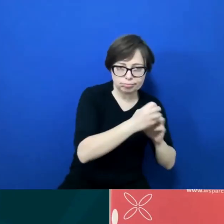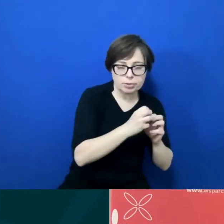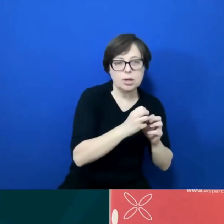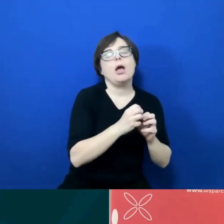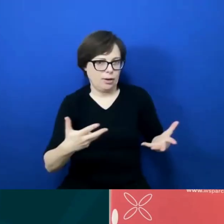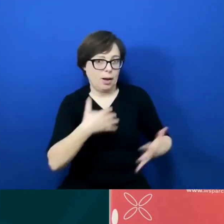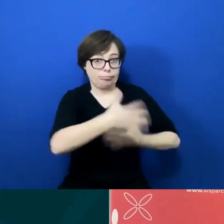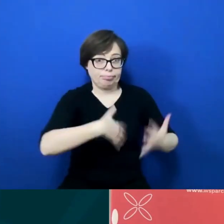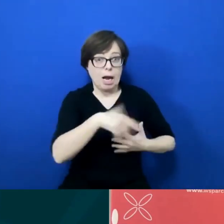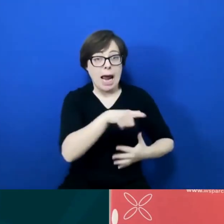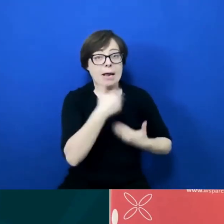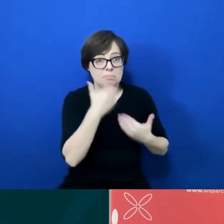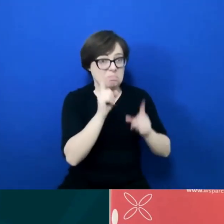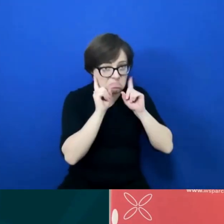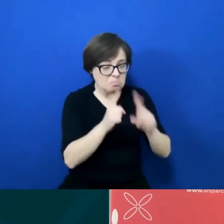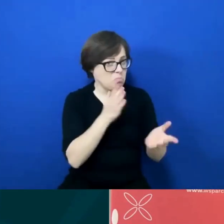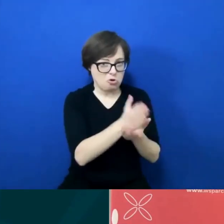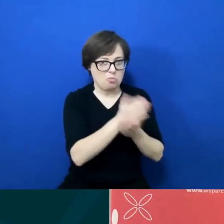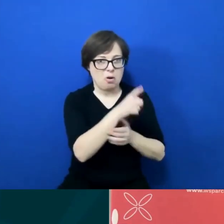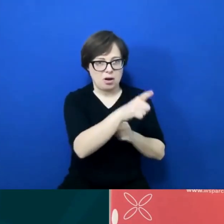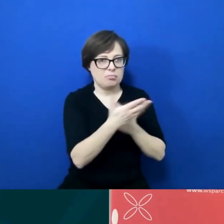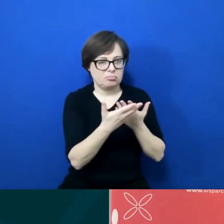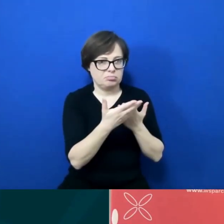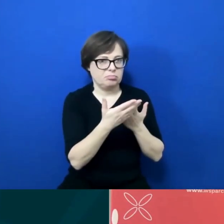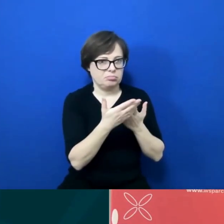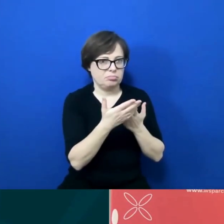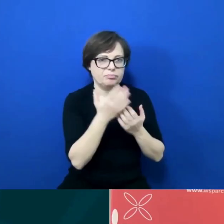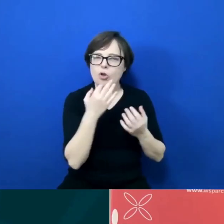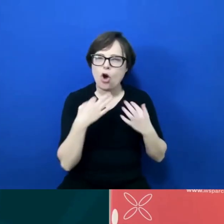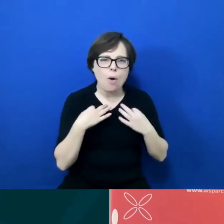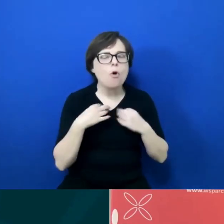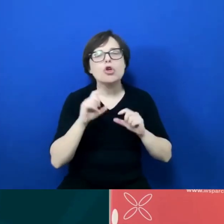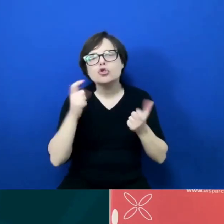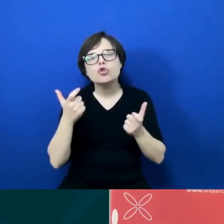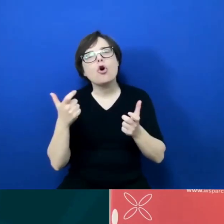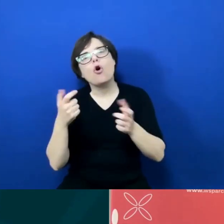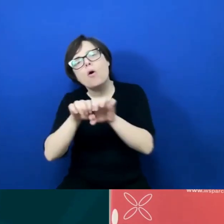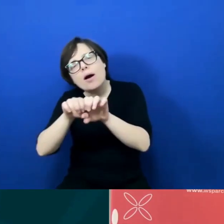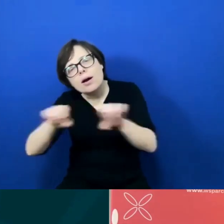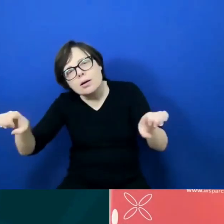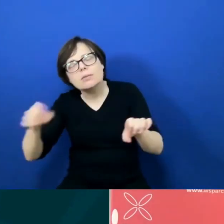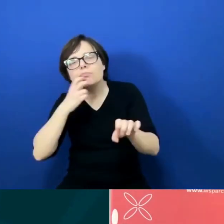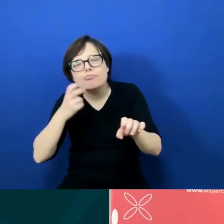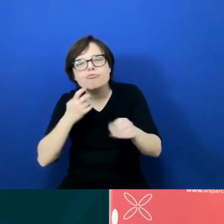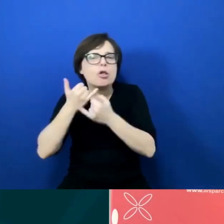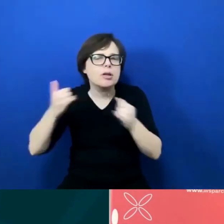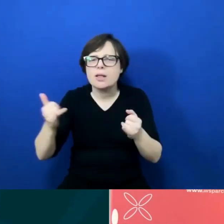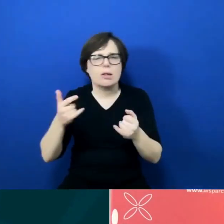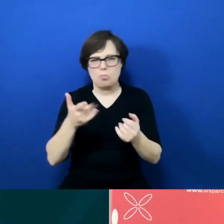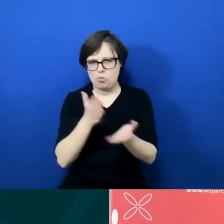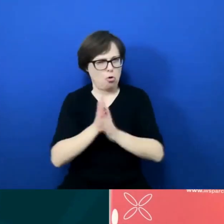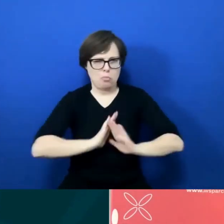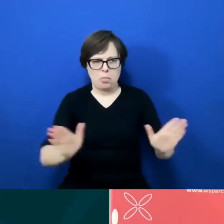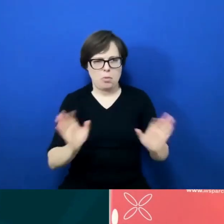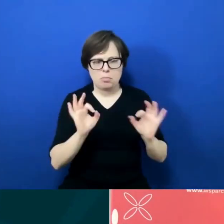of with all kinds of underneath infrastructure, and it is less costly than any kinds of concrete